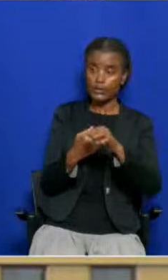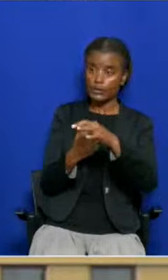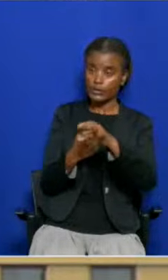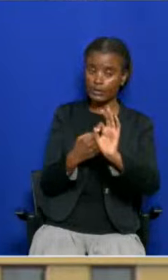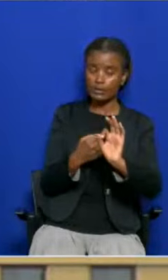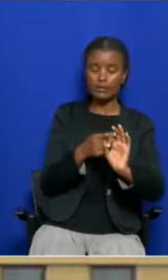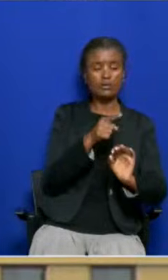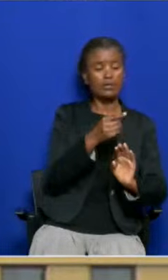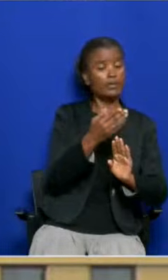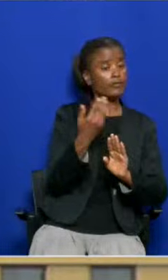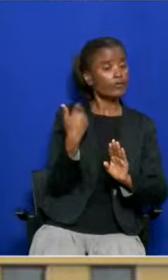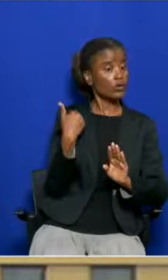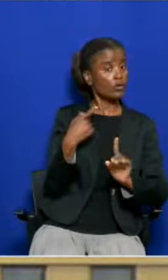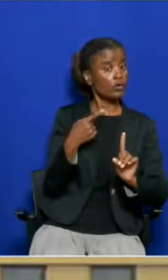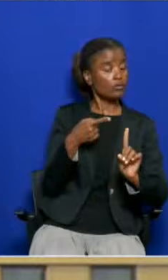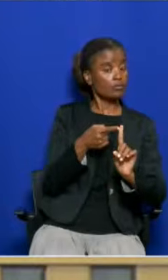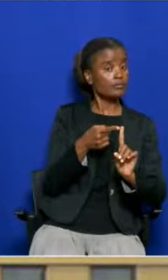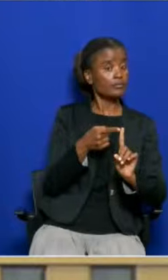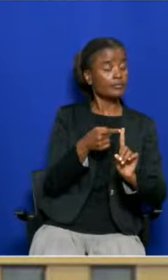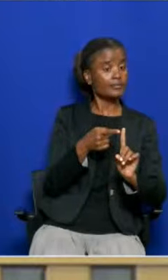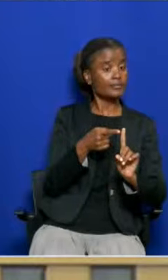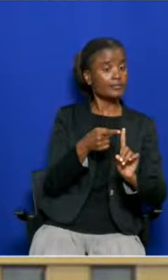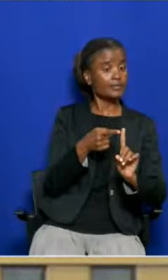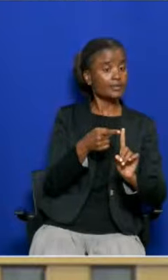know him? Were you his friend?